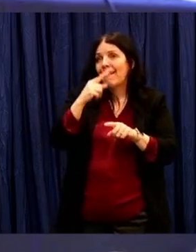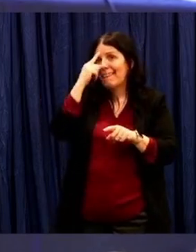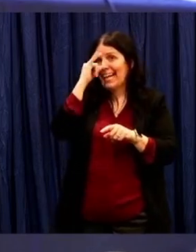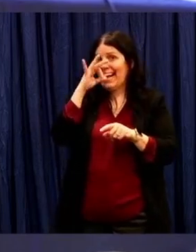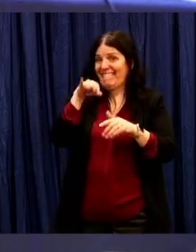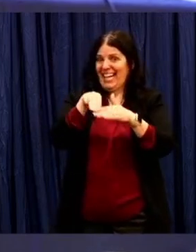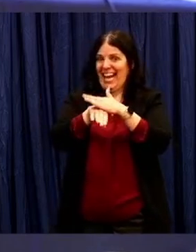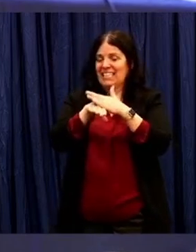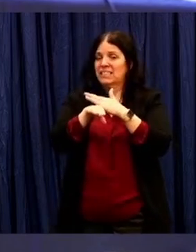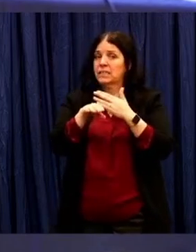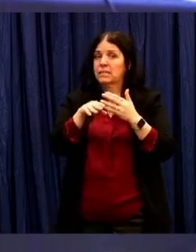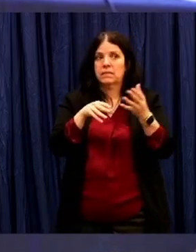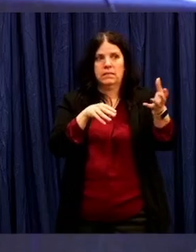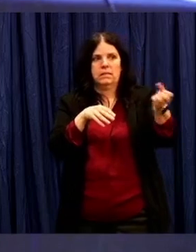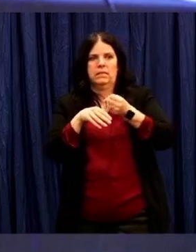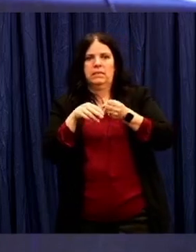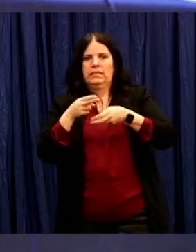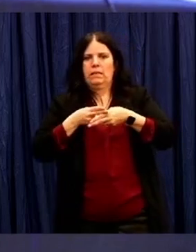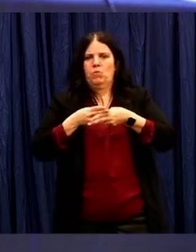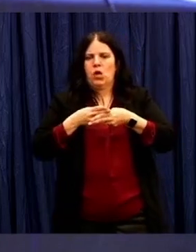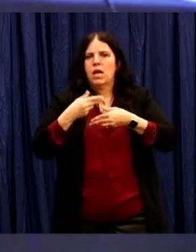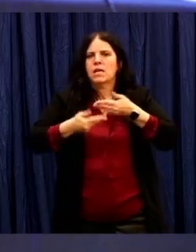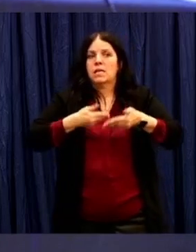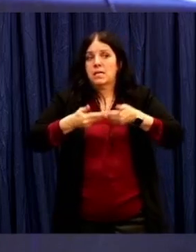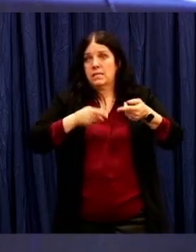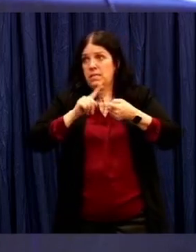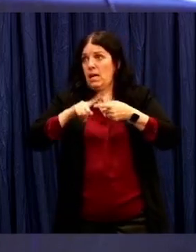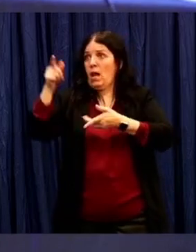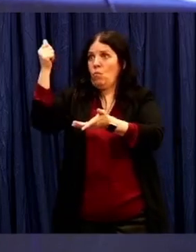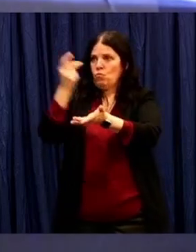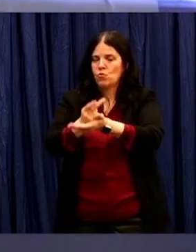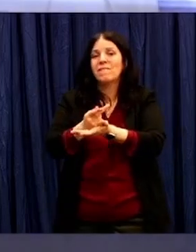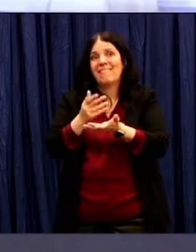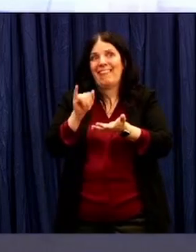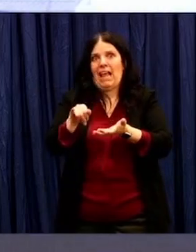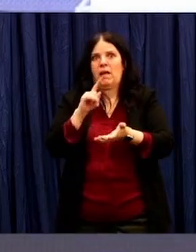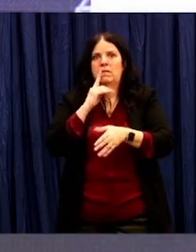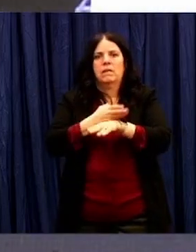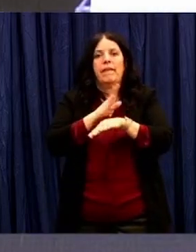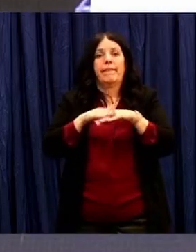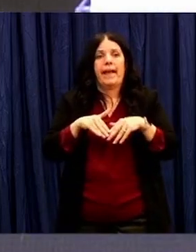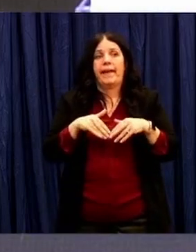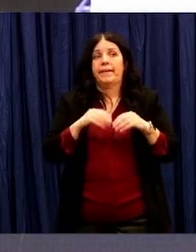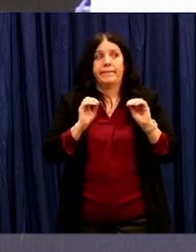for individuals. Thank you, Kelly.